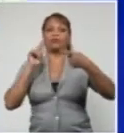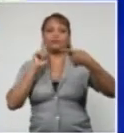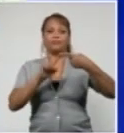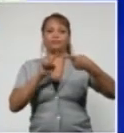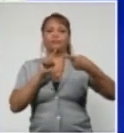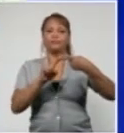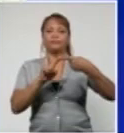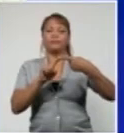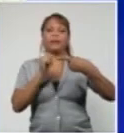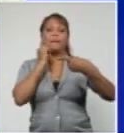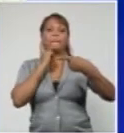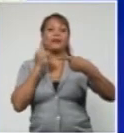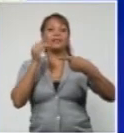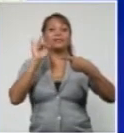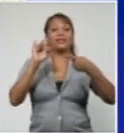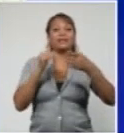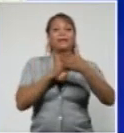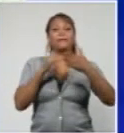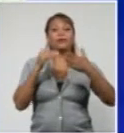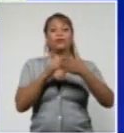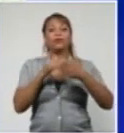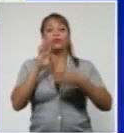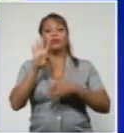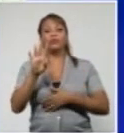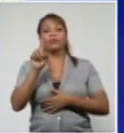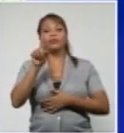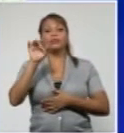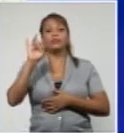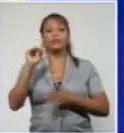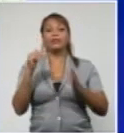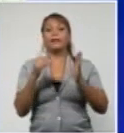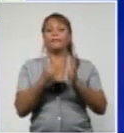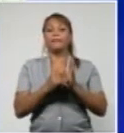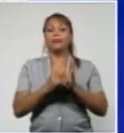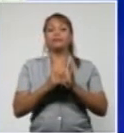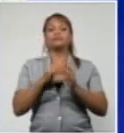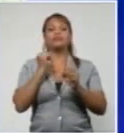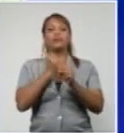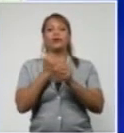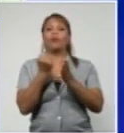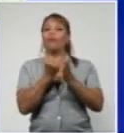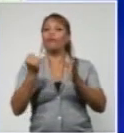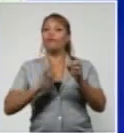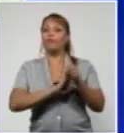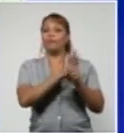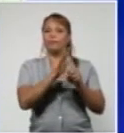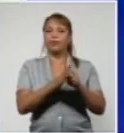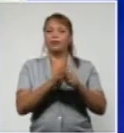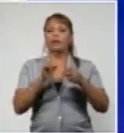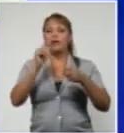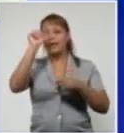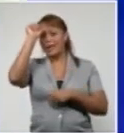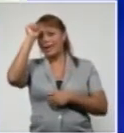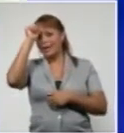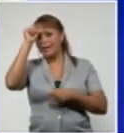7,417,000 confirmed cases. Then comes India, with more than